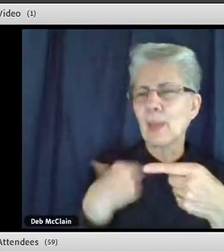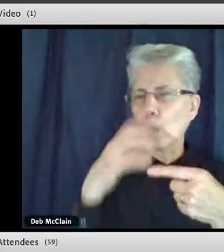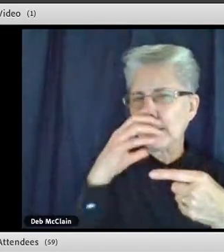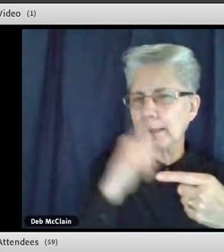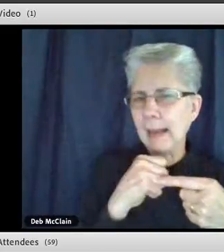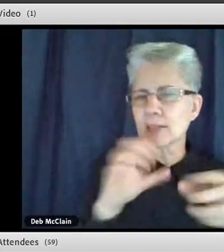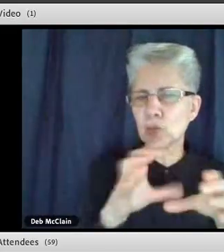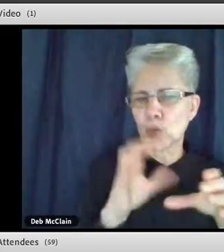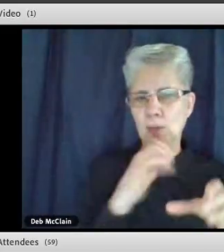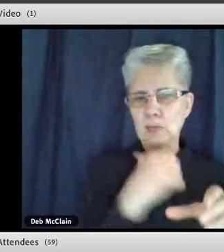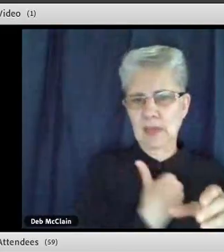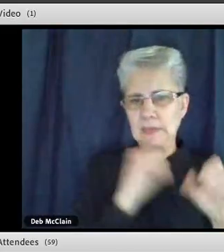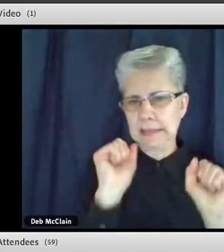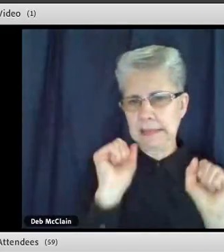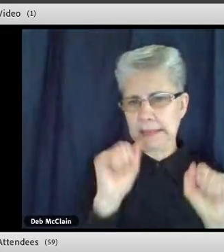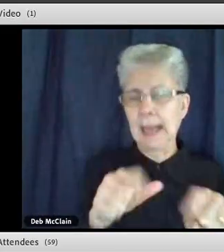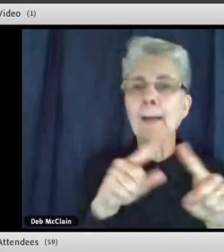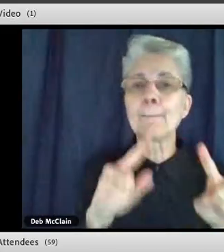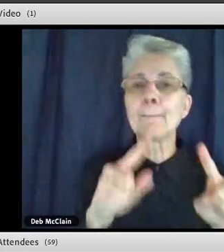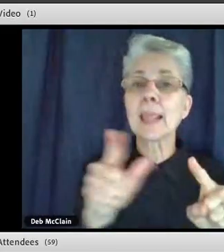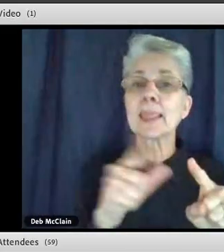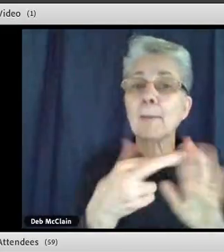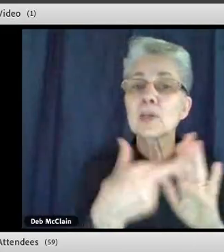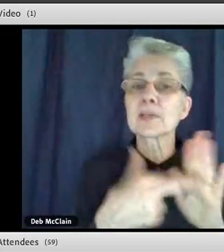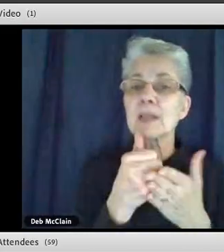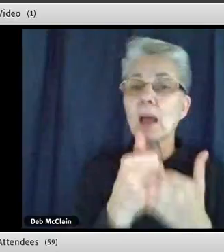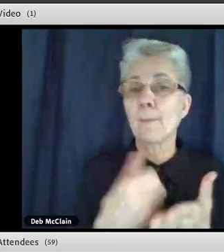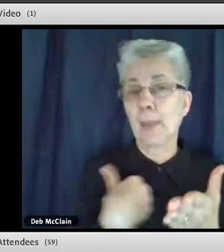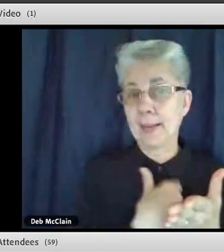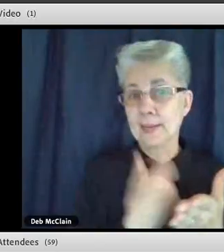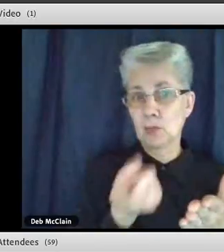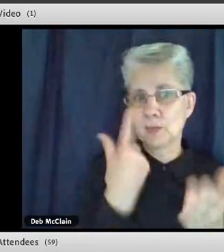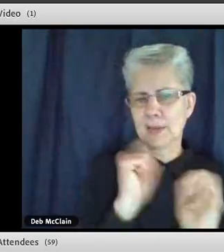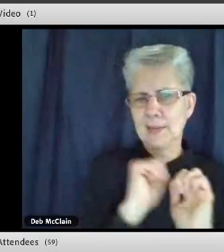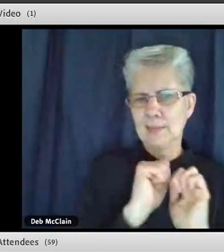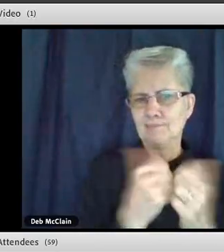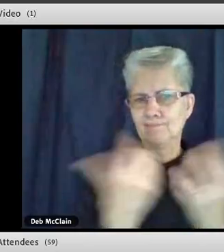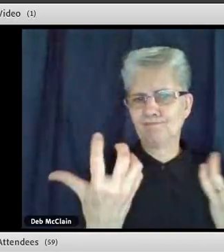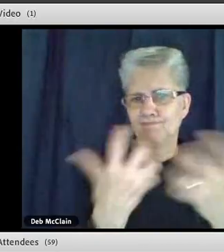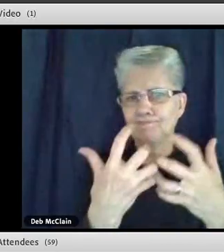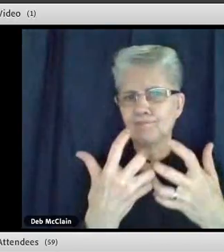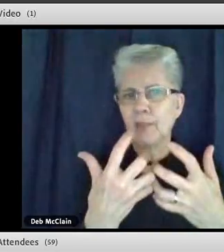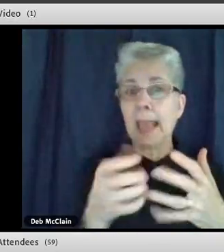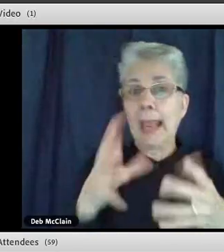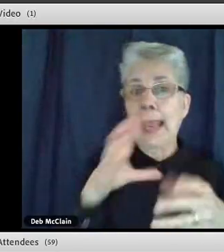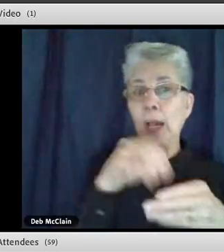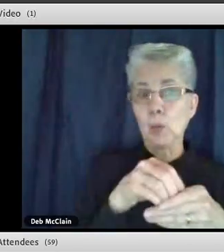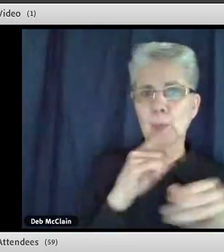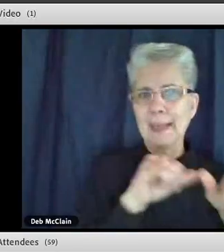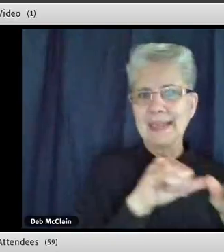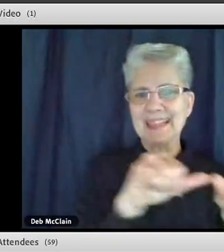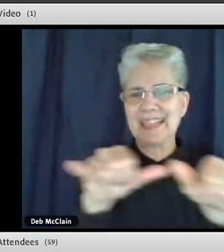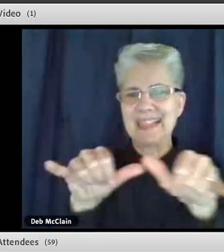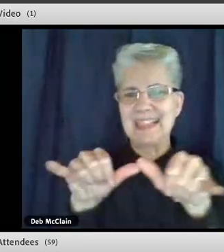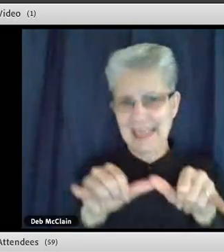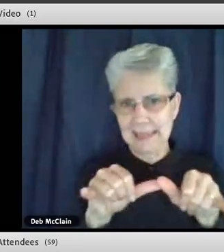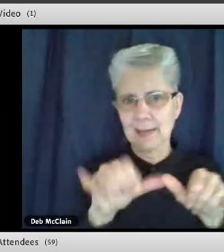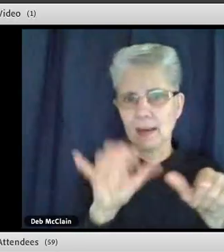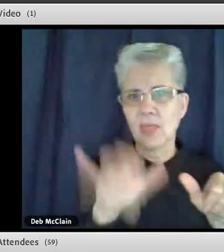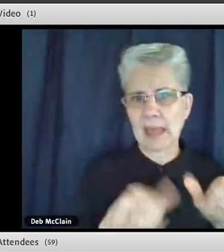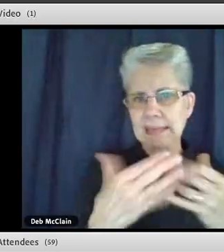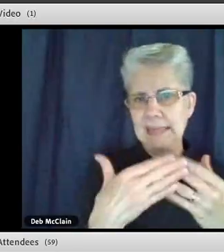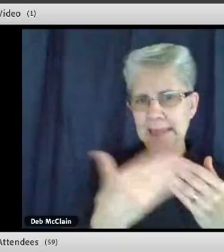our own. But library standards help us understand kind of what we should include to be consistent, okay, and kind of so that it's